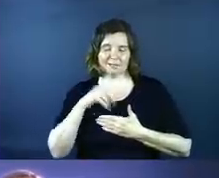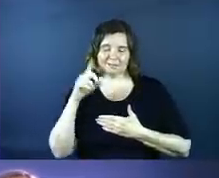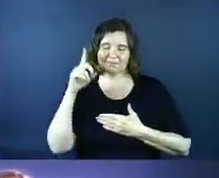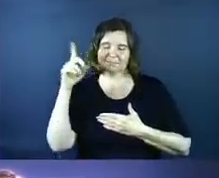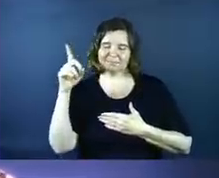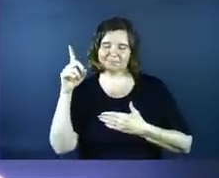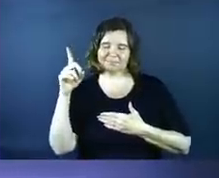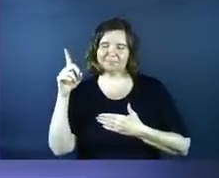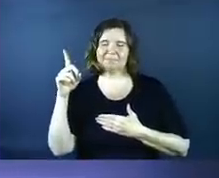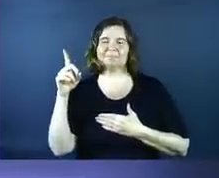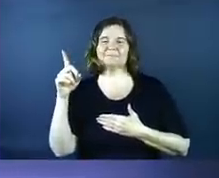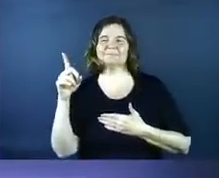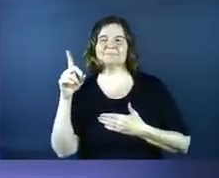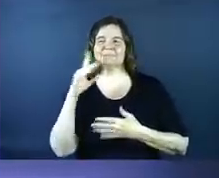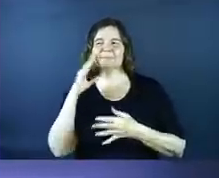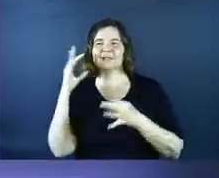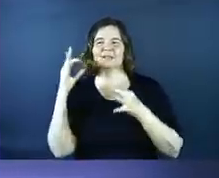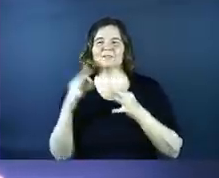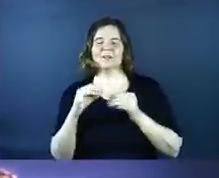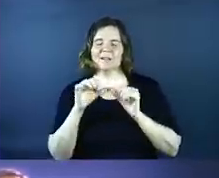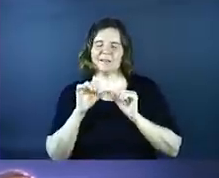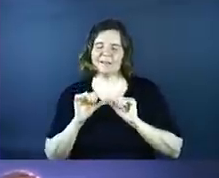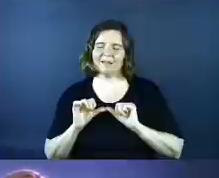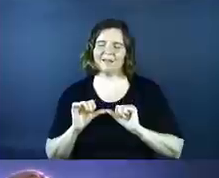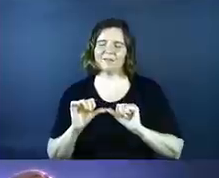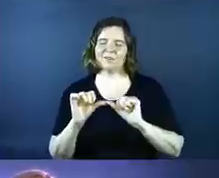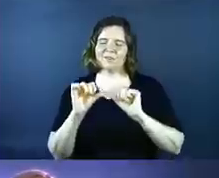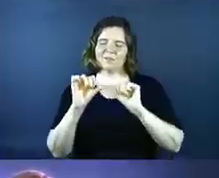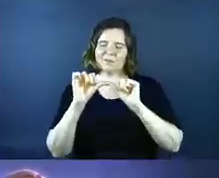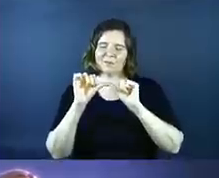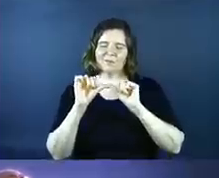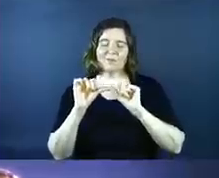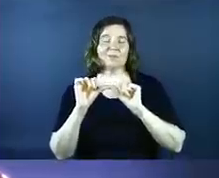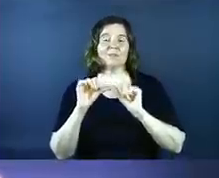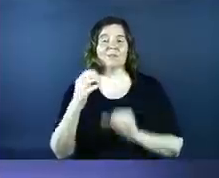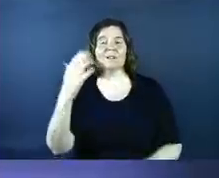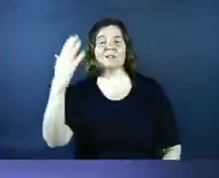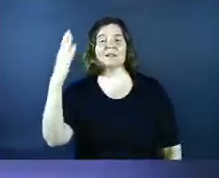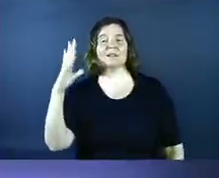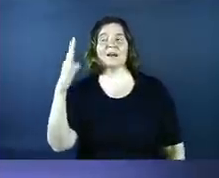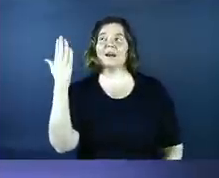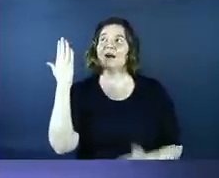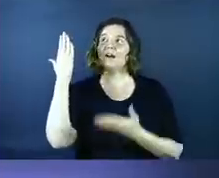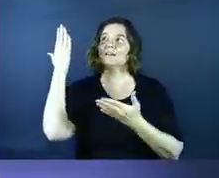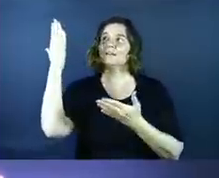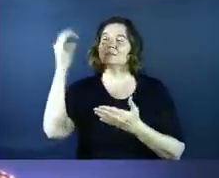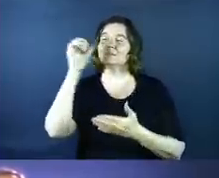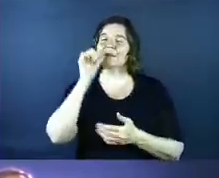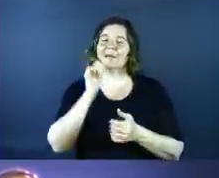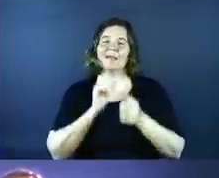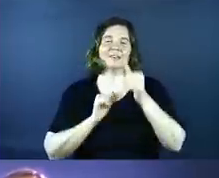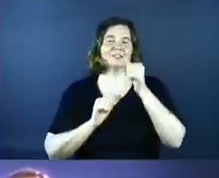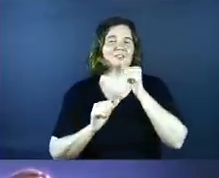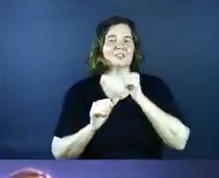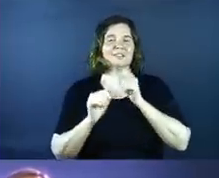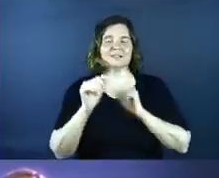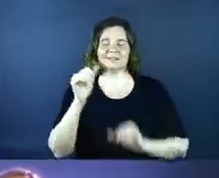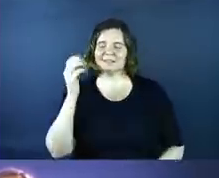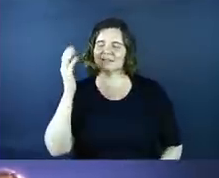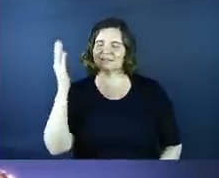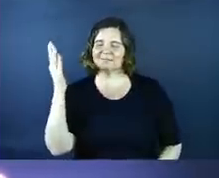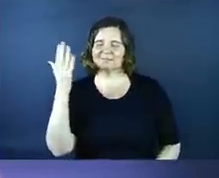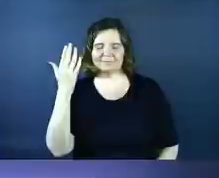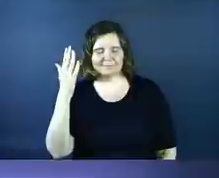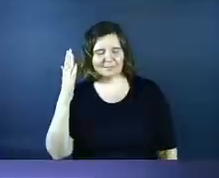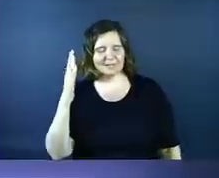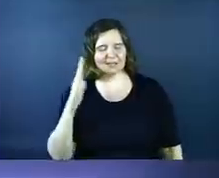life remains, he is faithful. God is